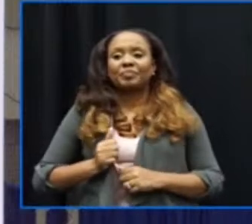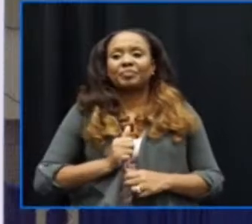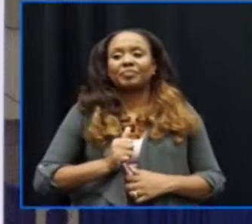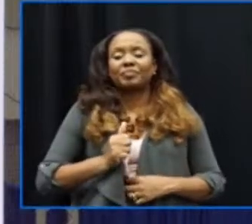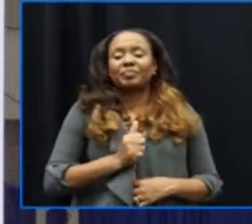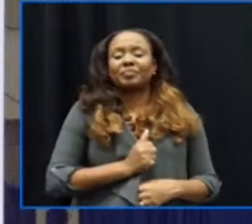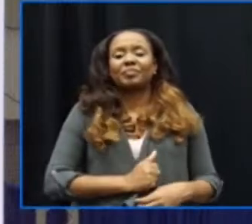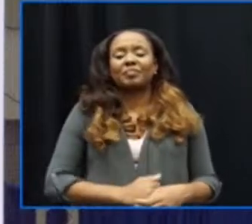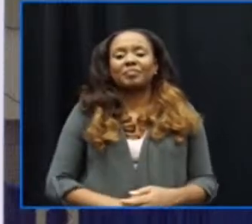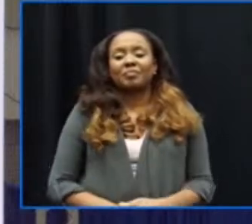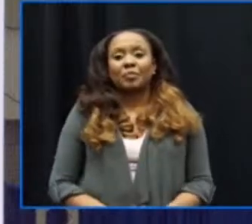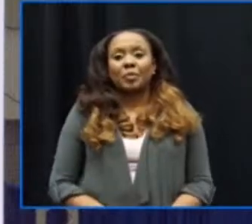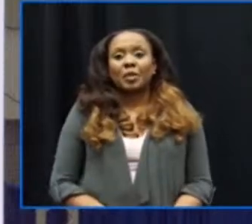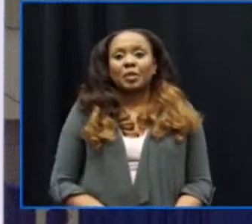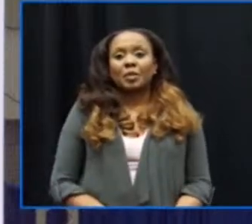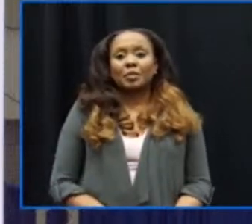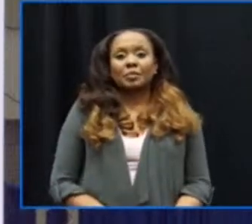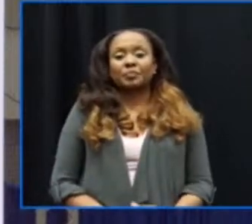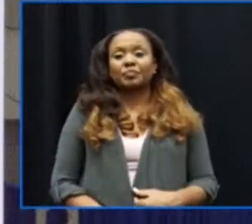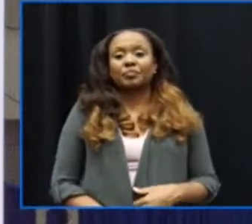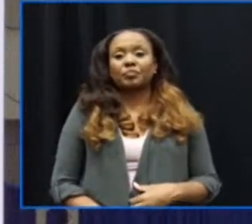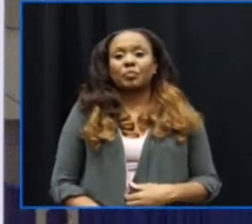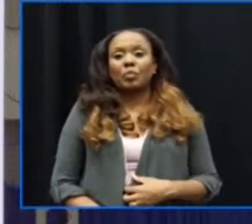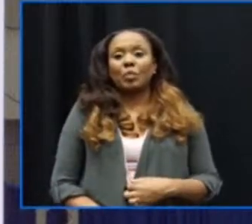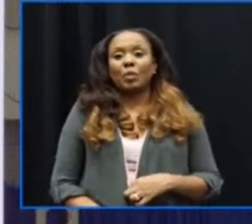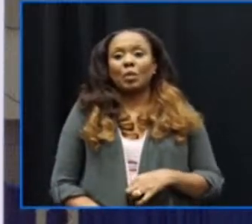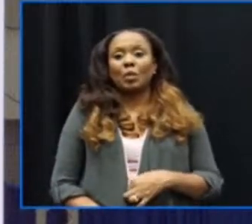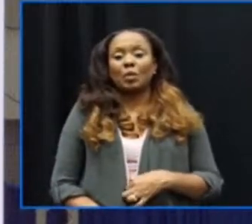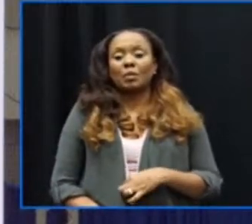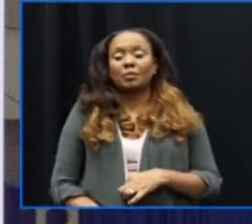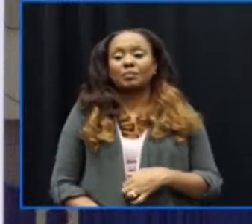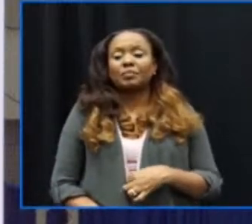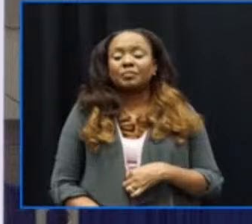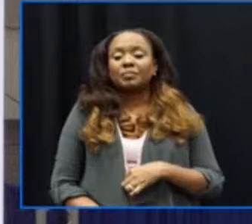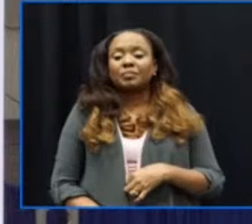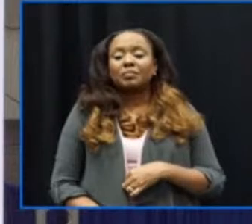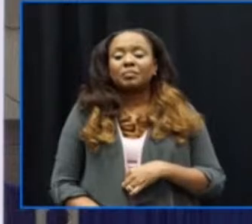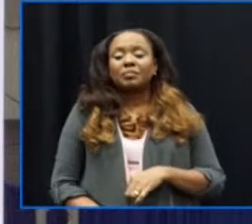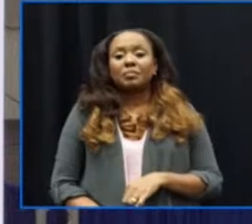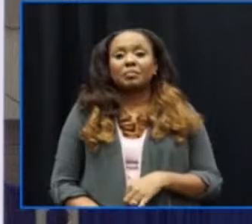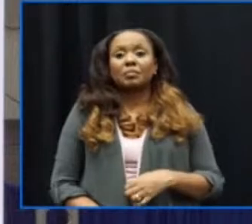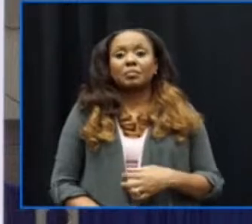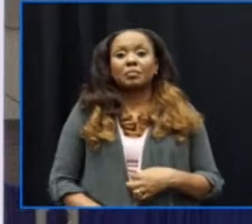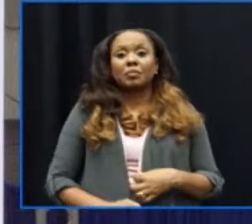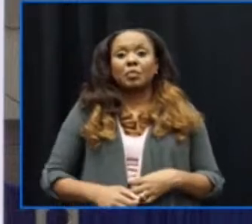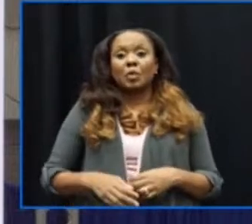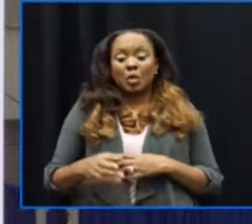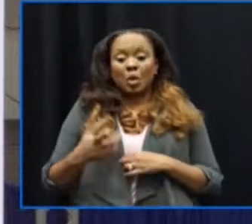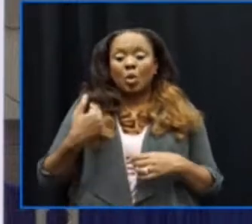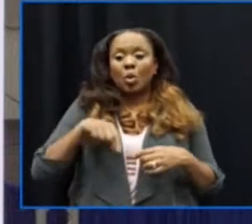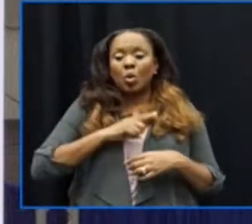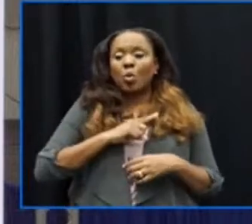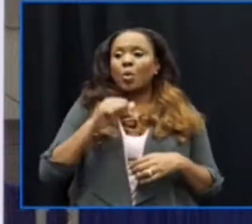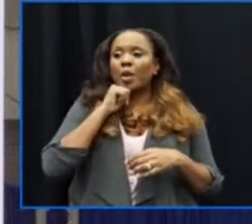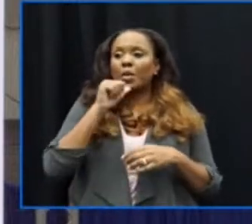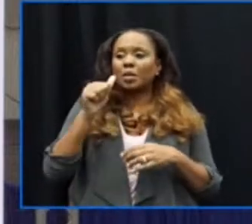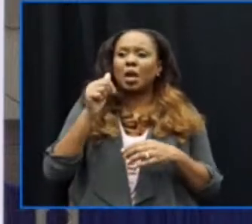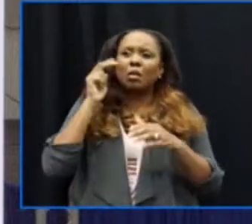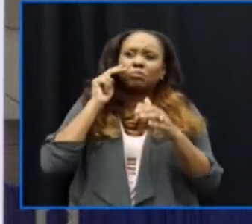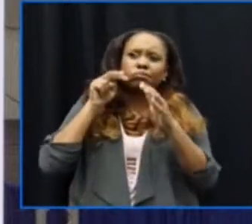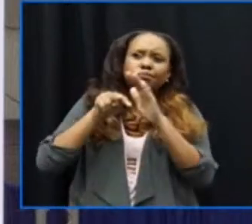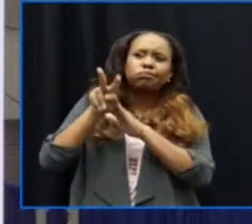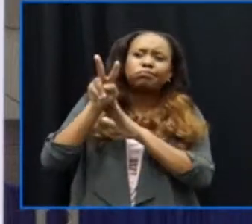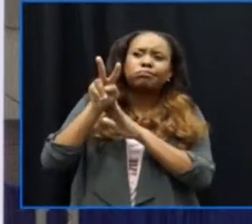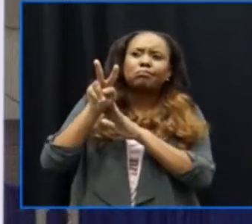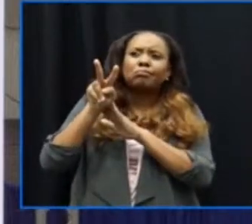33,000 short of where we wanted to be, or we anticipated that we would be. Now, if